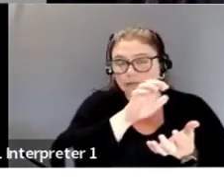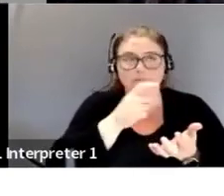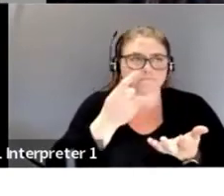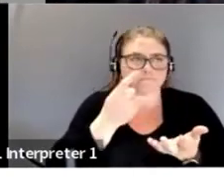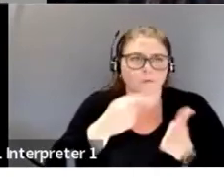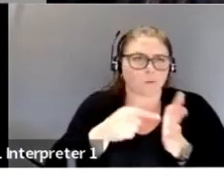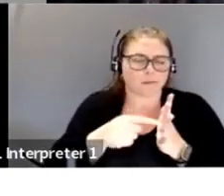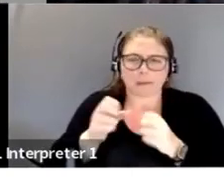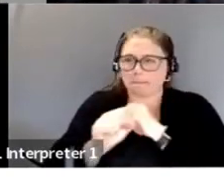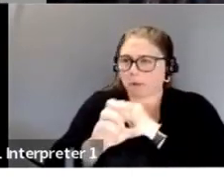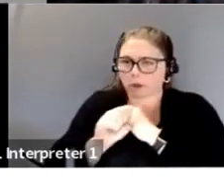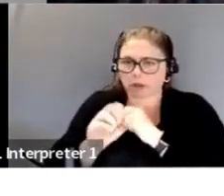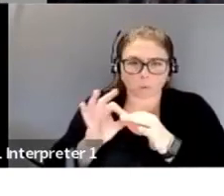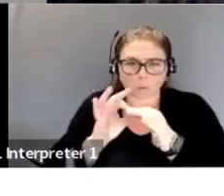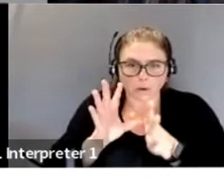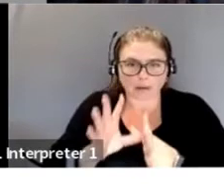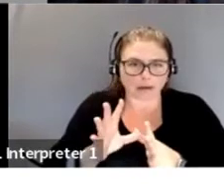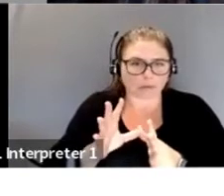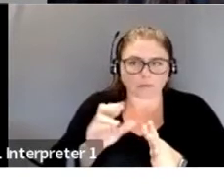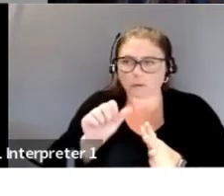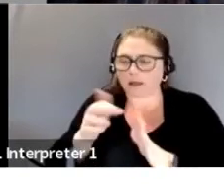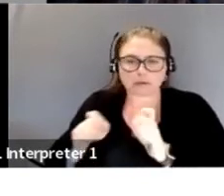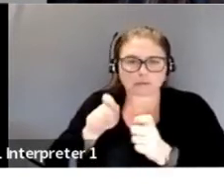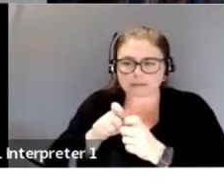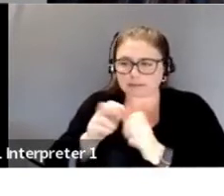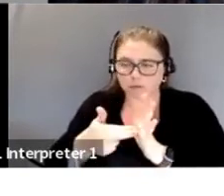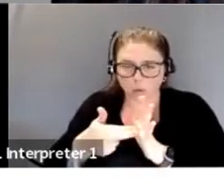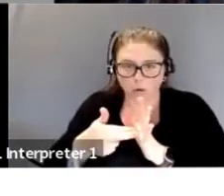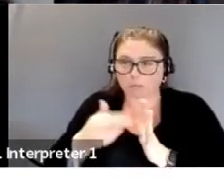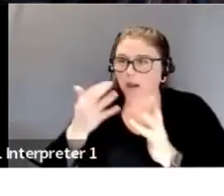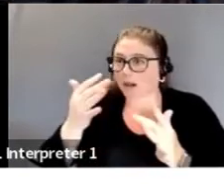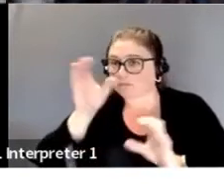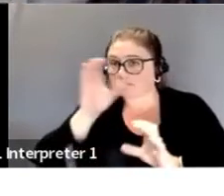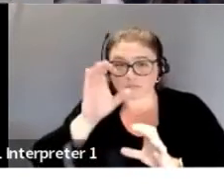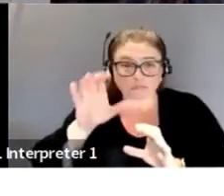coordinator or a very specific role, you're not obligated to use that if you can't fill that role.